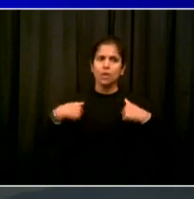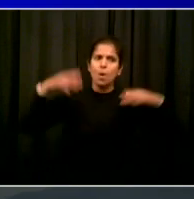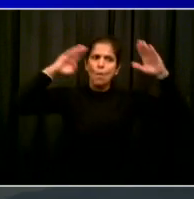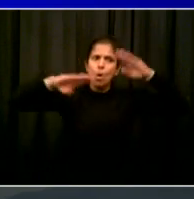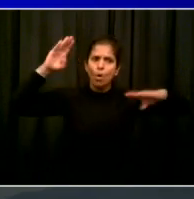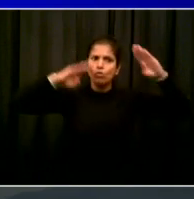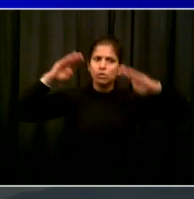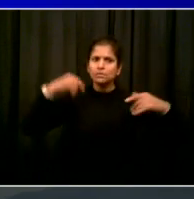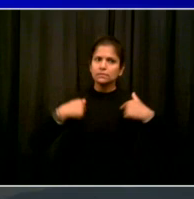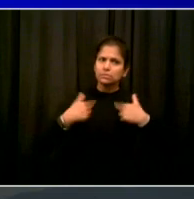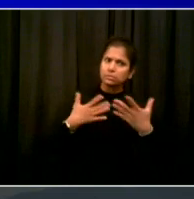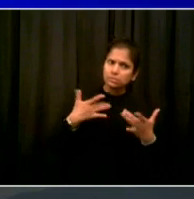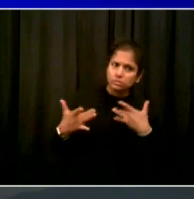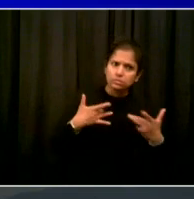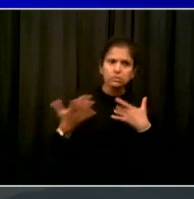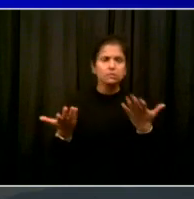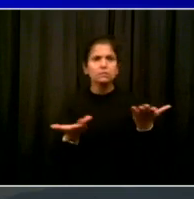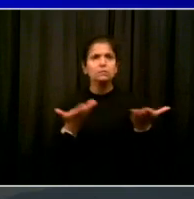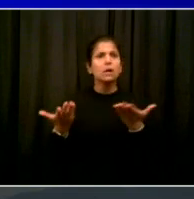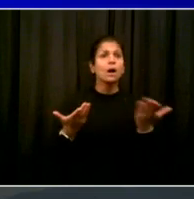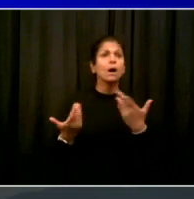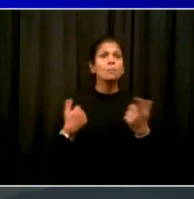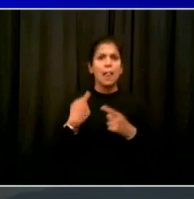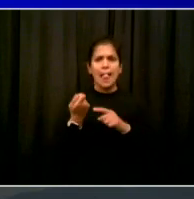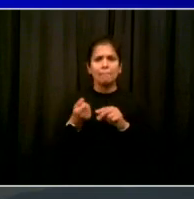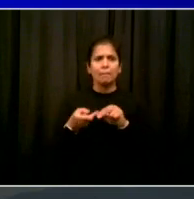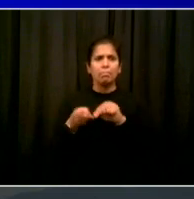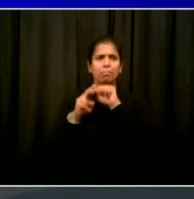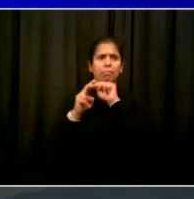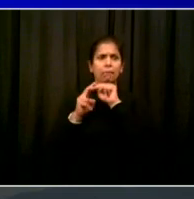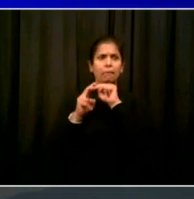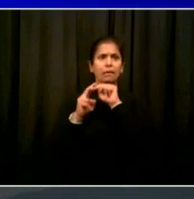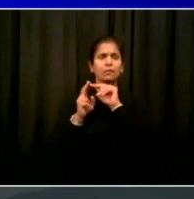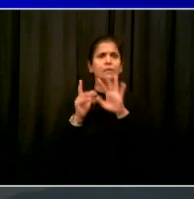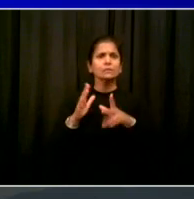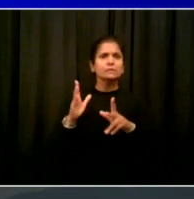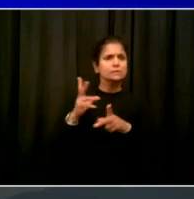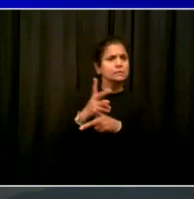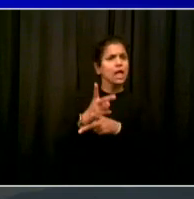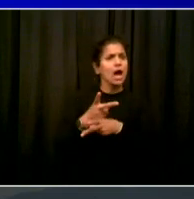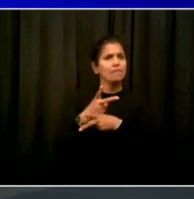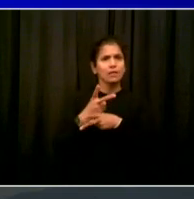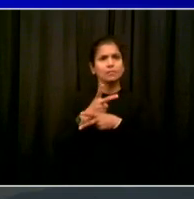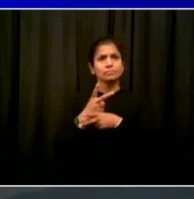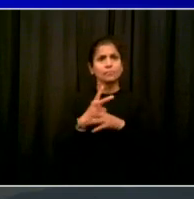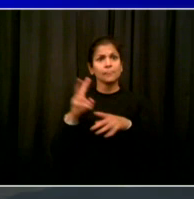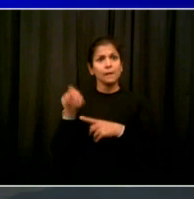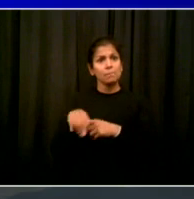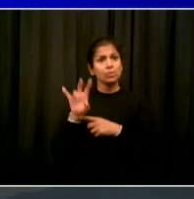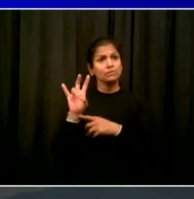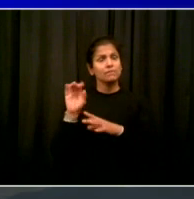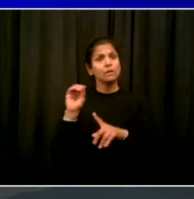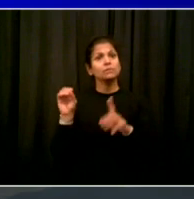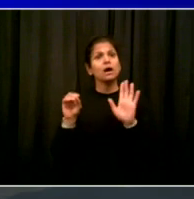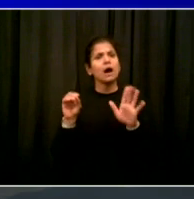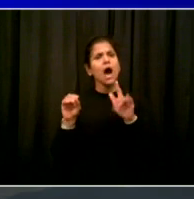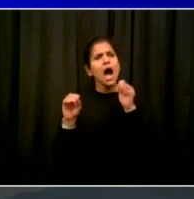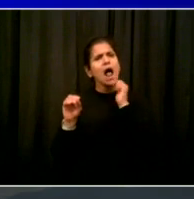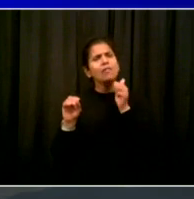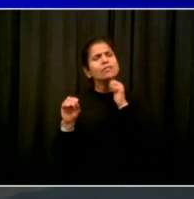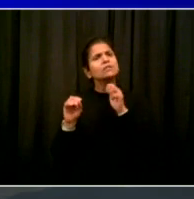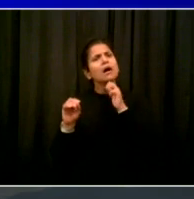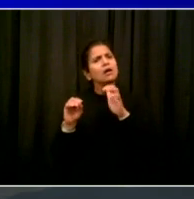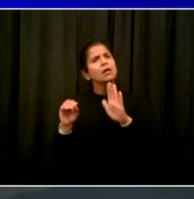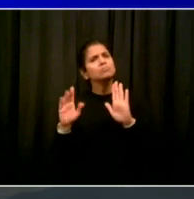varies according to what test results come back and in what quantity. The daily report is not a perfect measure, but that's a very worrisome number. It's literally